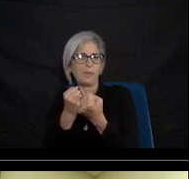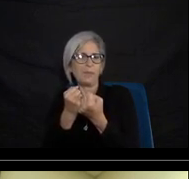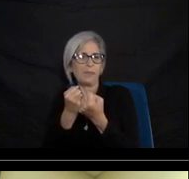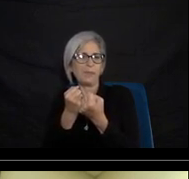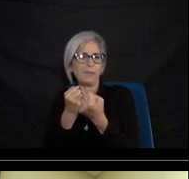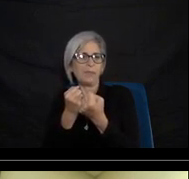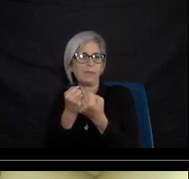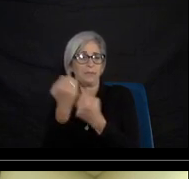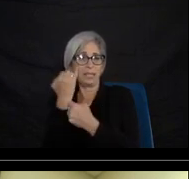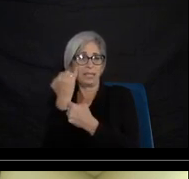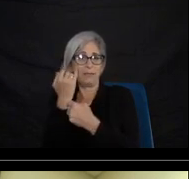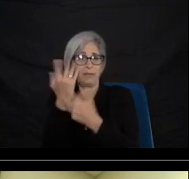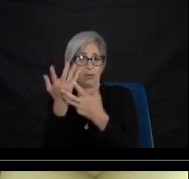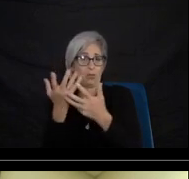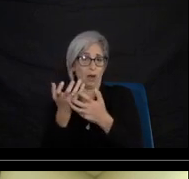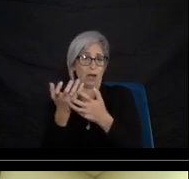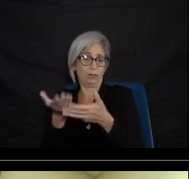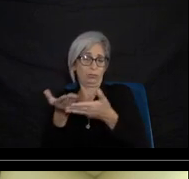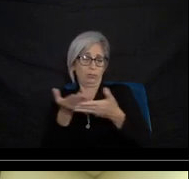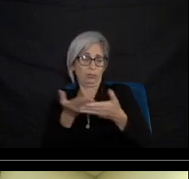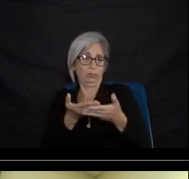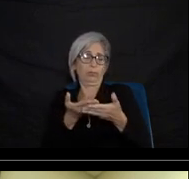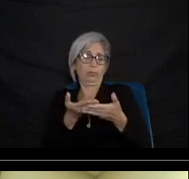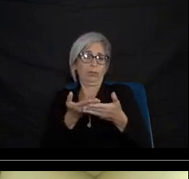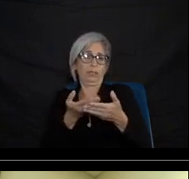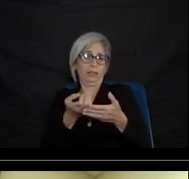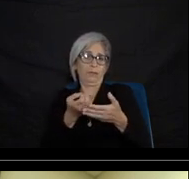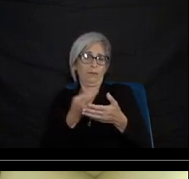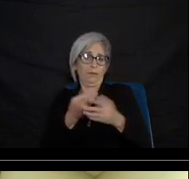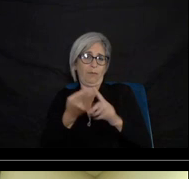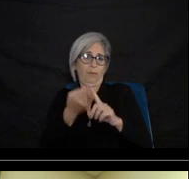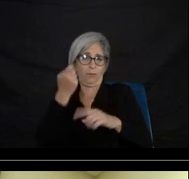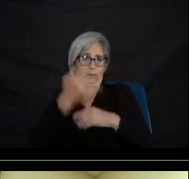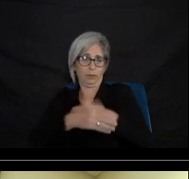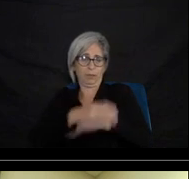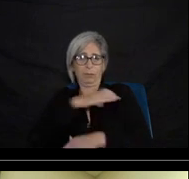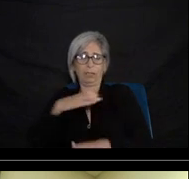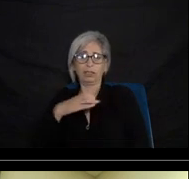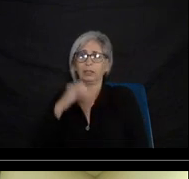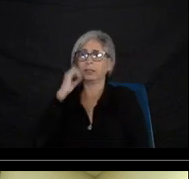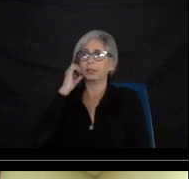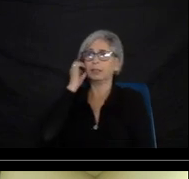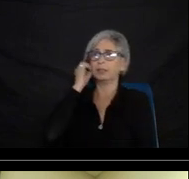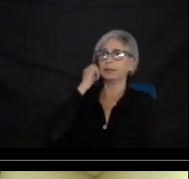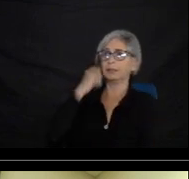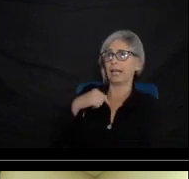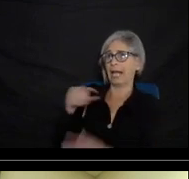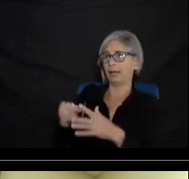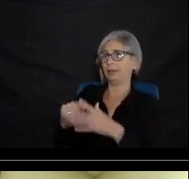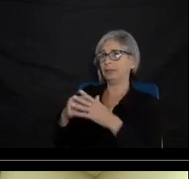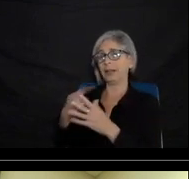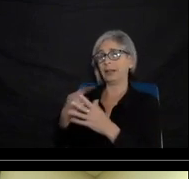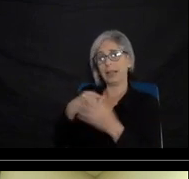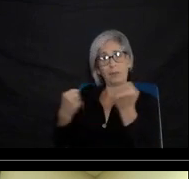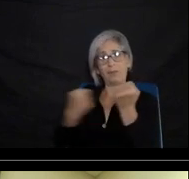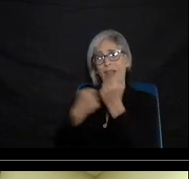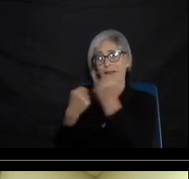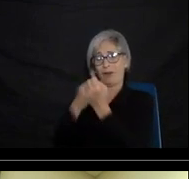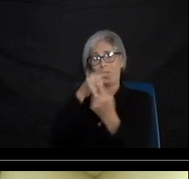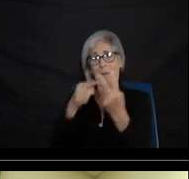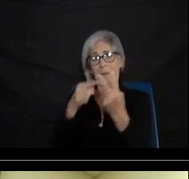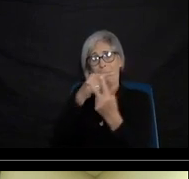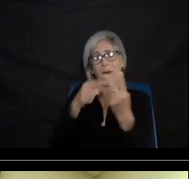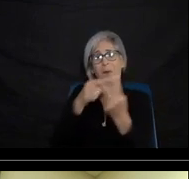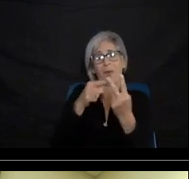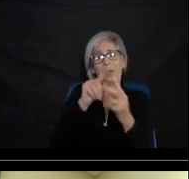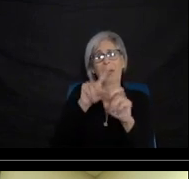if you want to bring these forward. Yeah, I'll I'll start off with I'm in favor of both of these, but